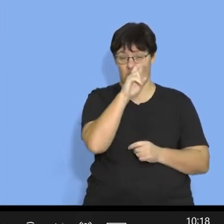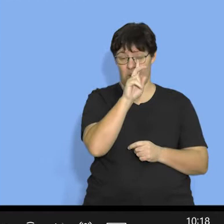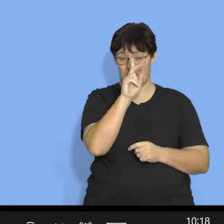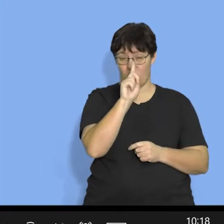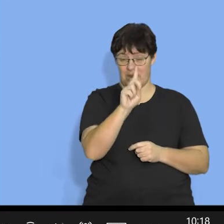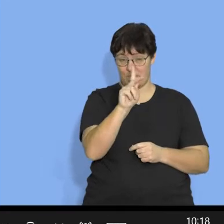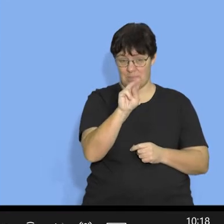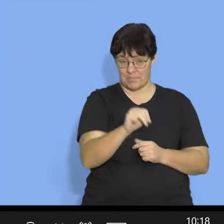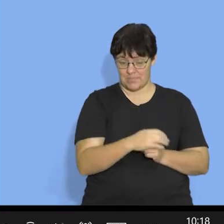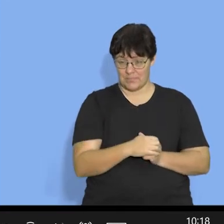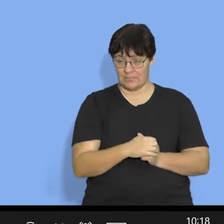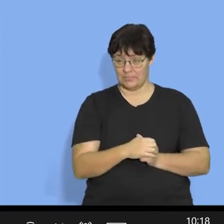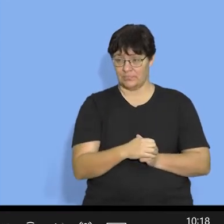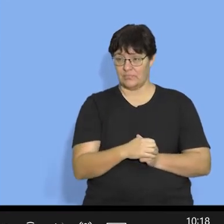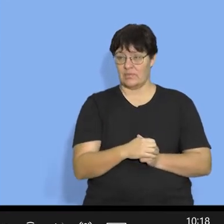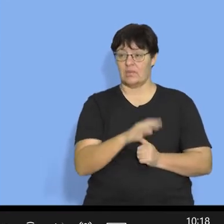So I'm going to go